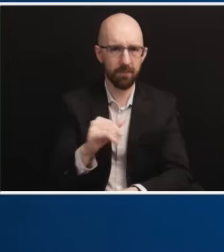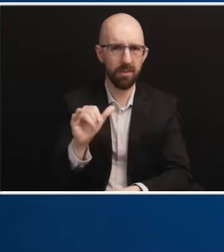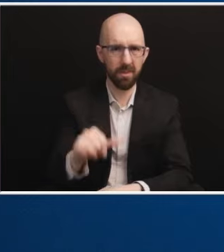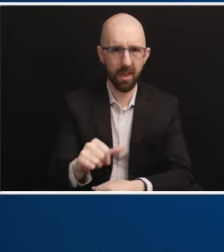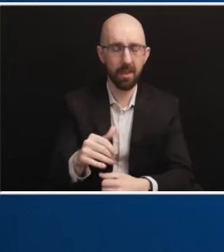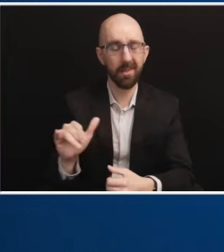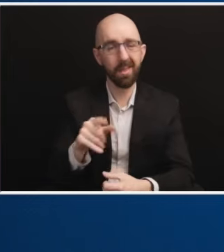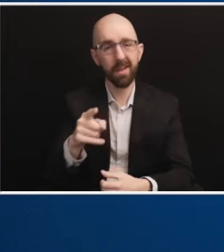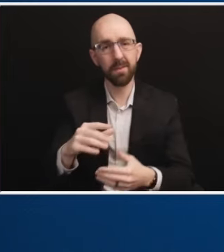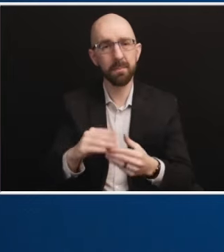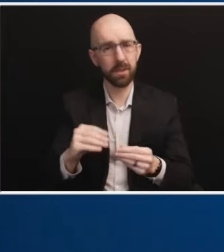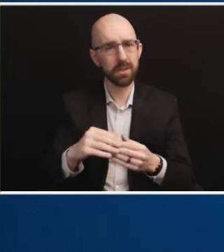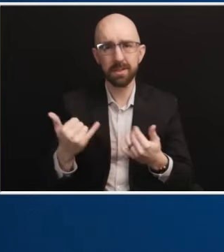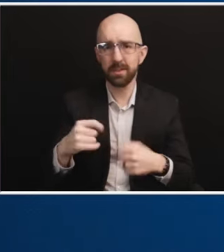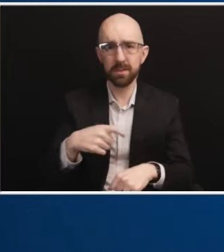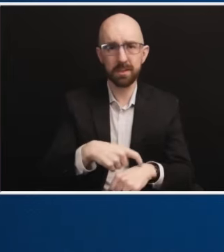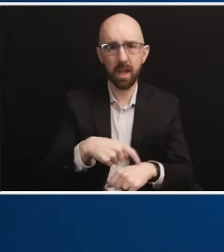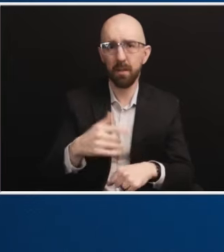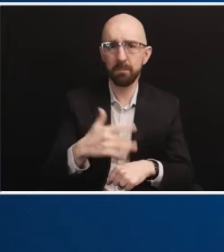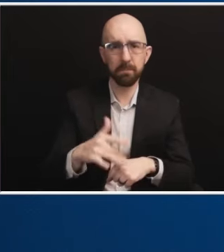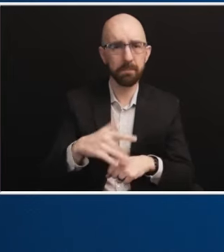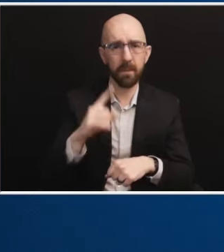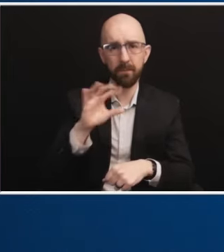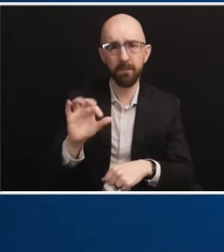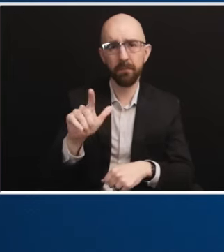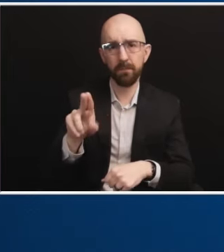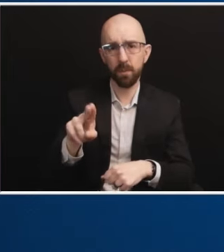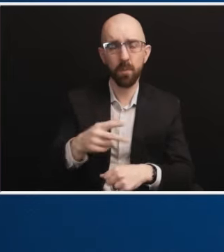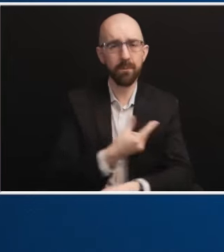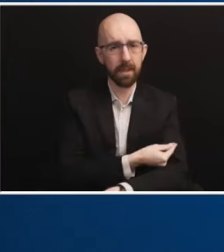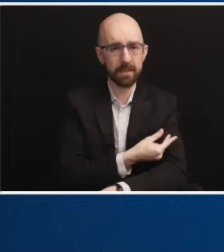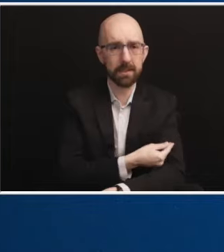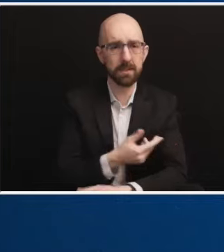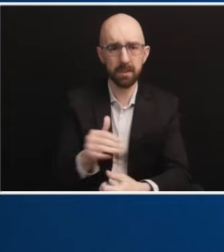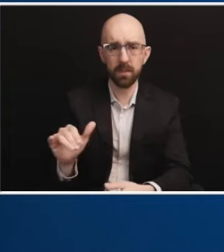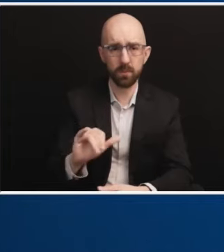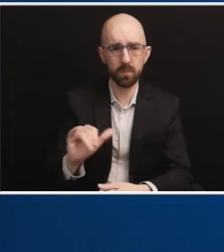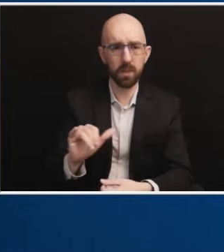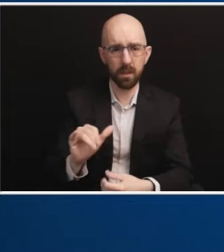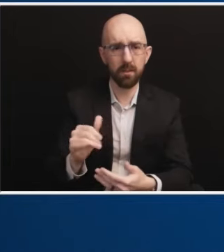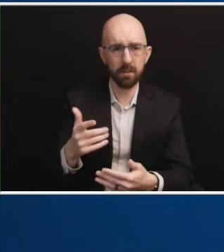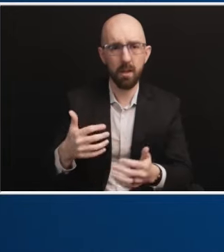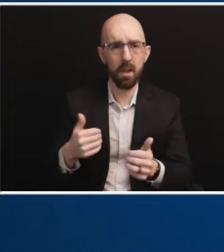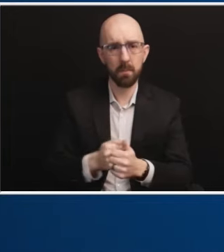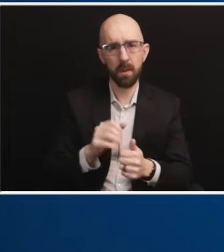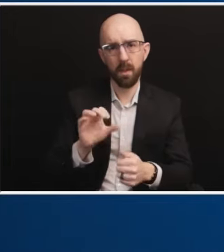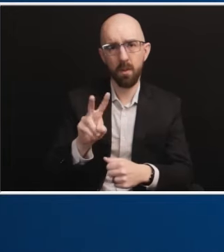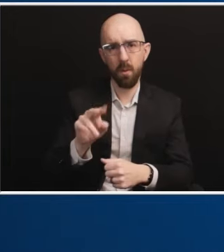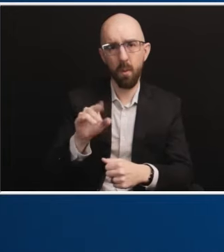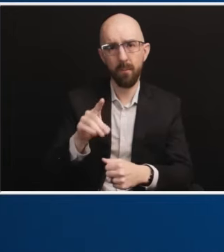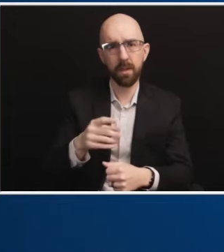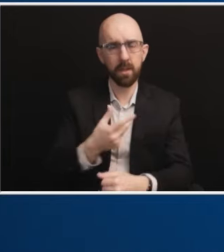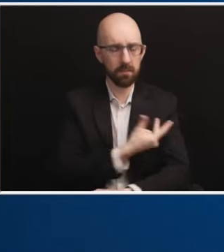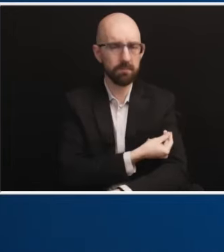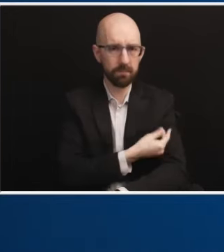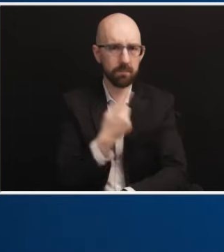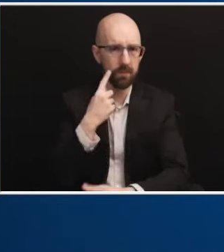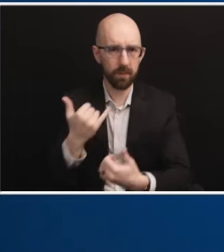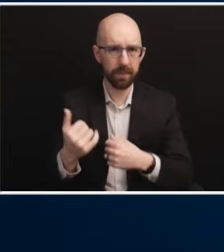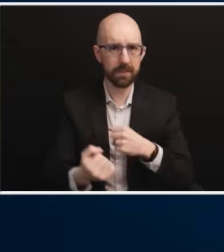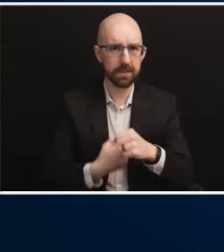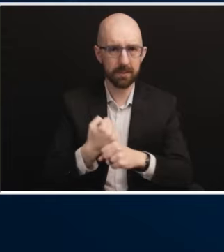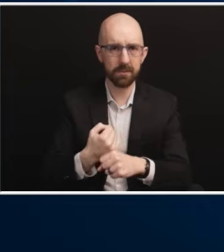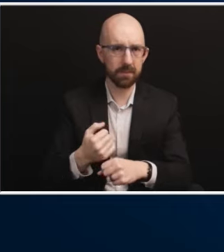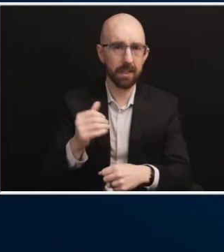is still time to get influenza vaccine and as well as updated COVID vaccine for this season if you haven't as well.